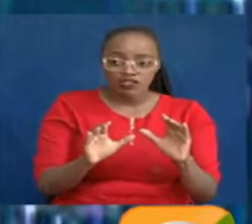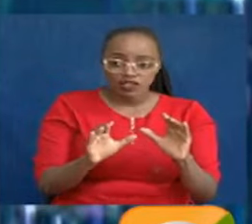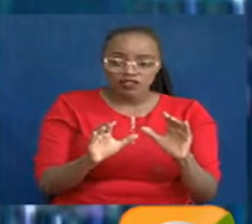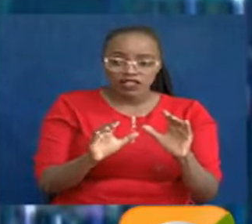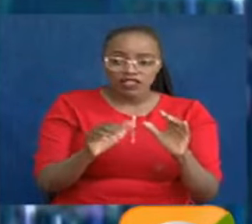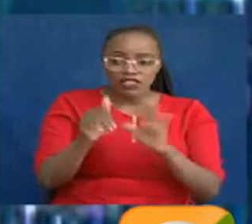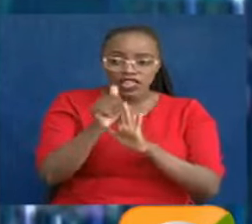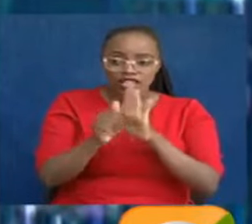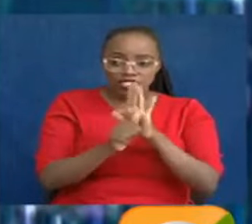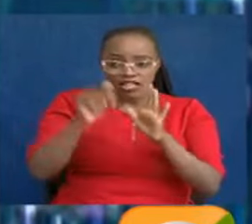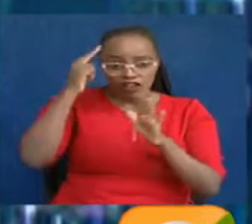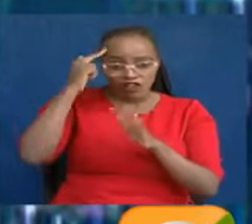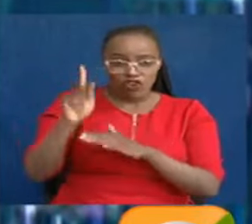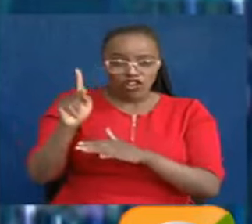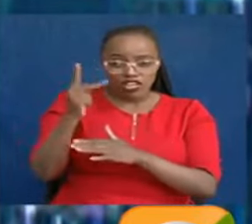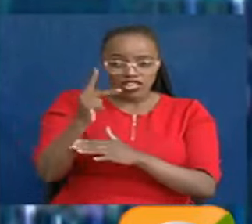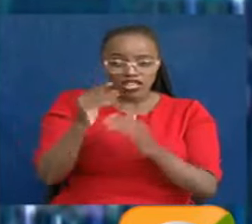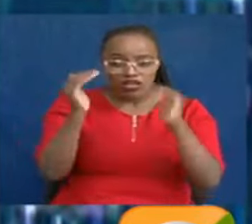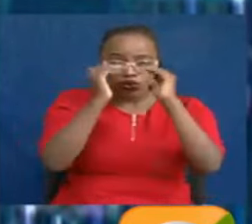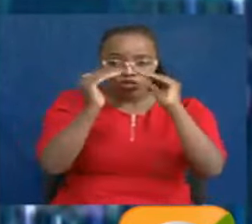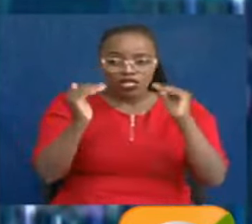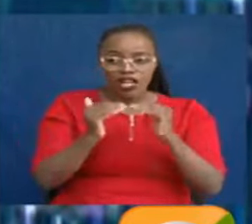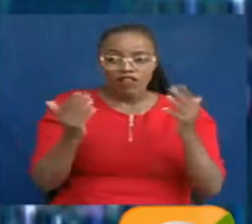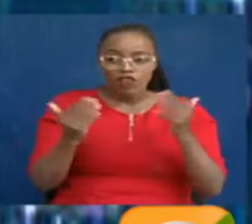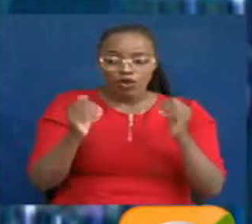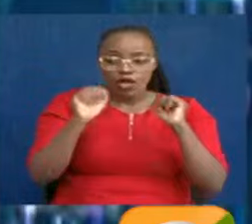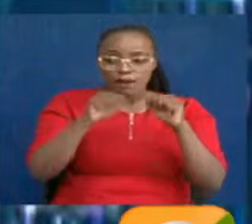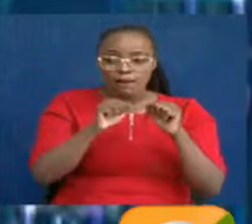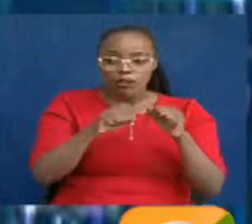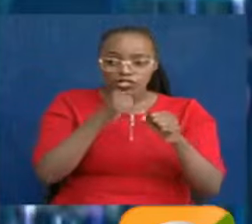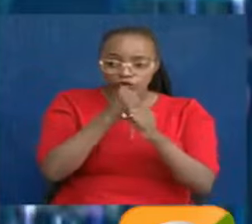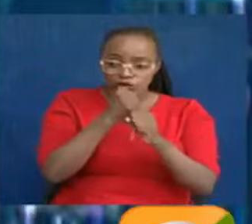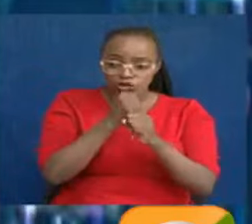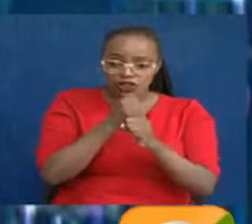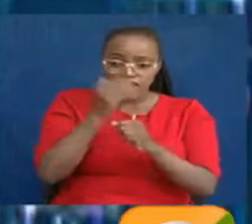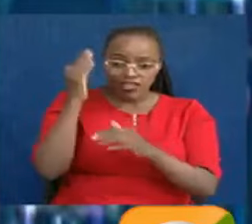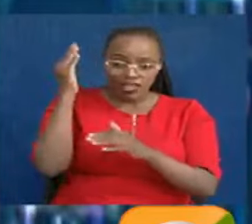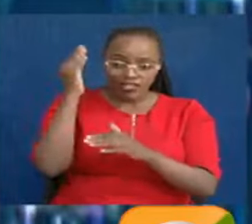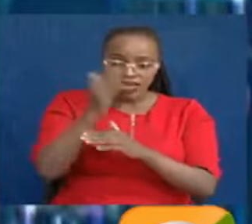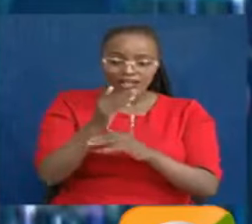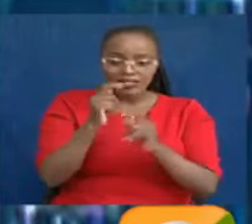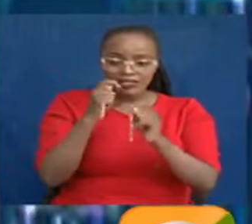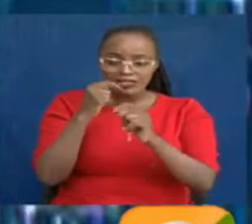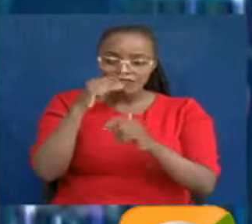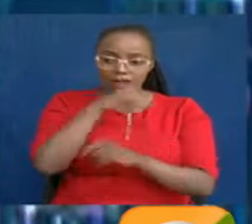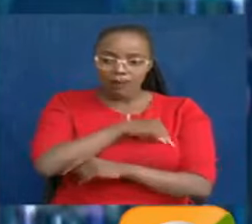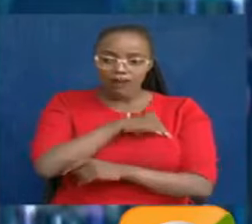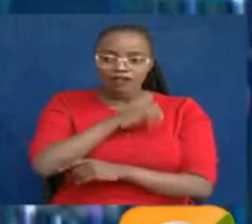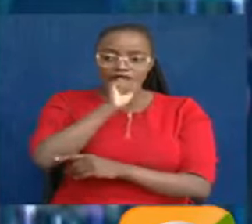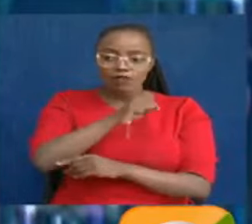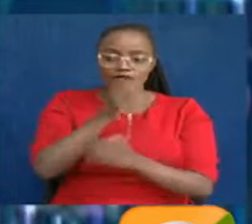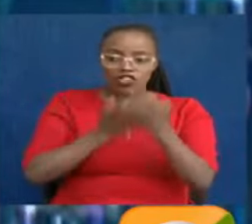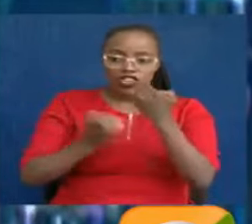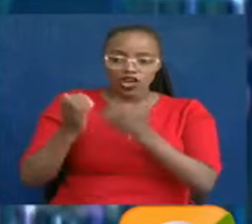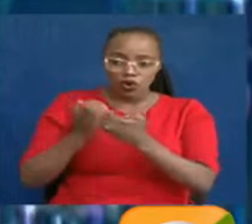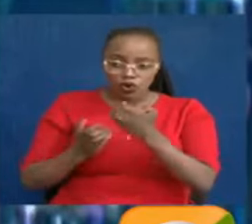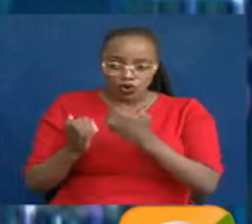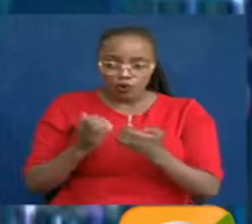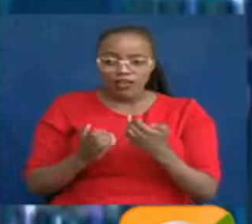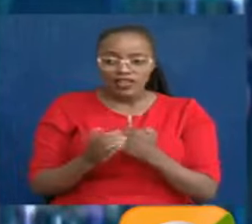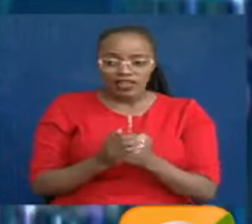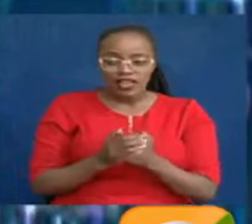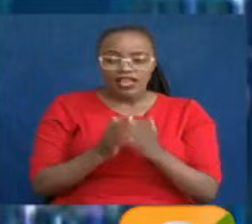agenda of Kenya to a level where we can always have a direct benefits and indirect benefits to the economy, to various societies, and